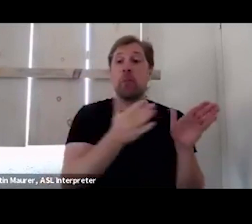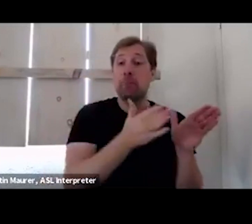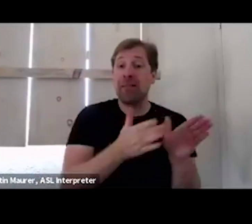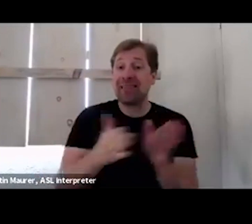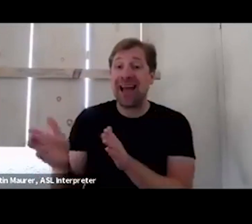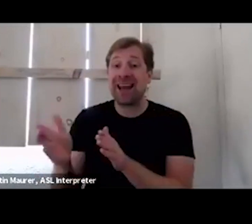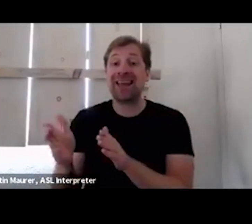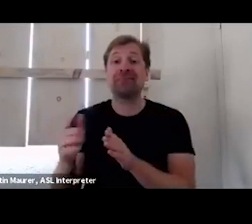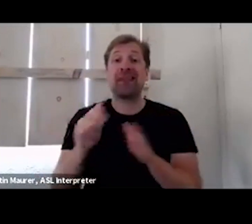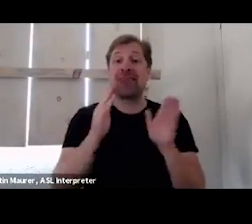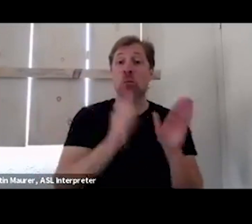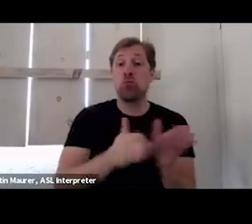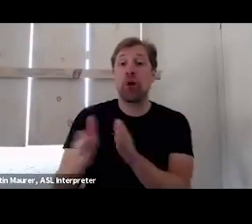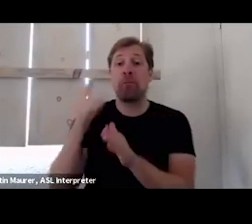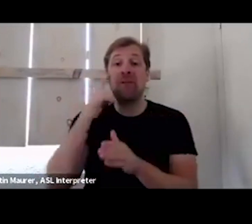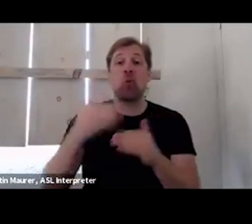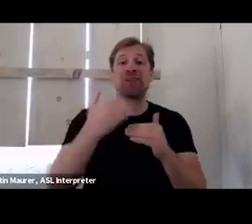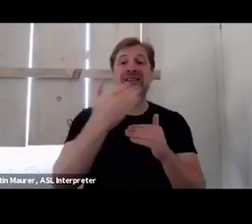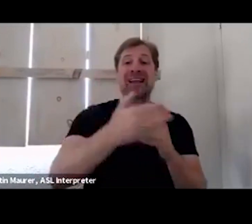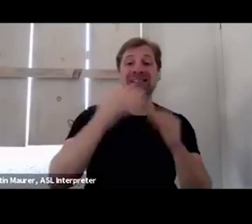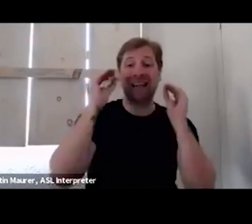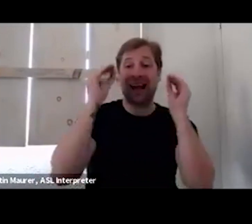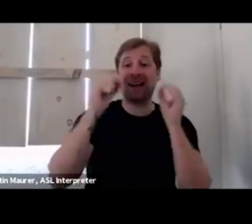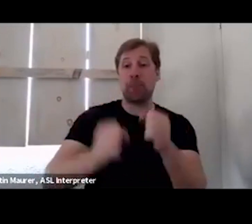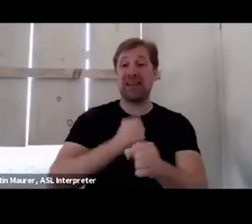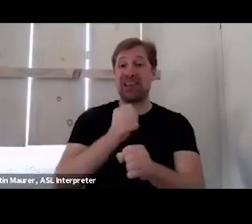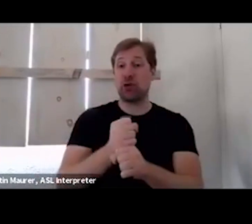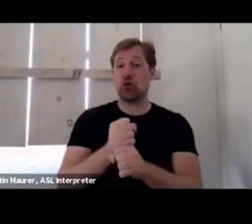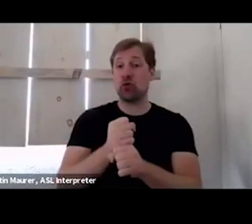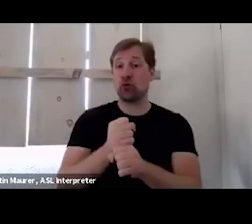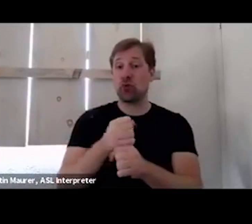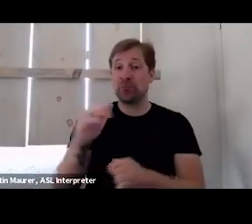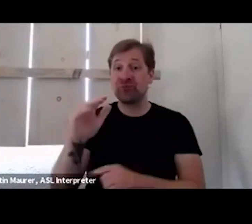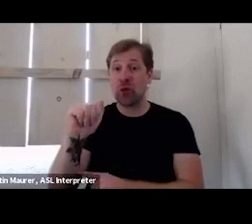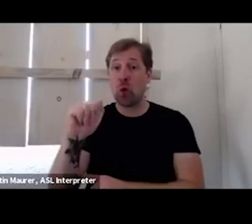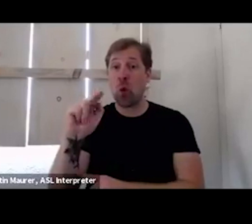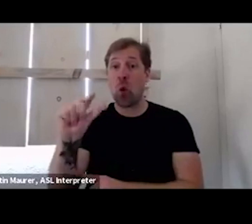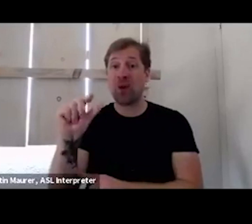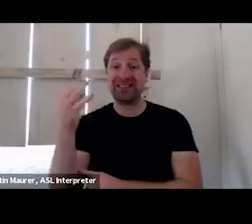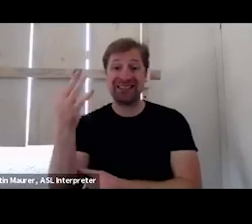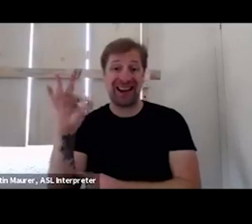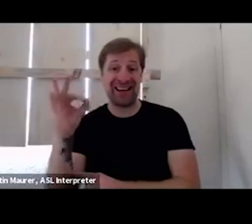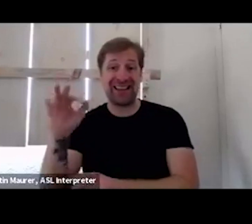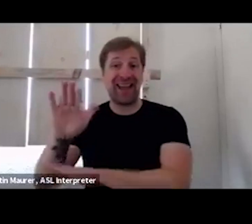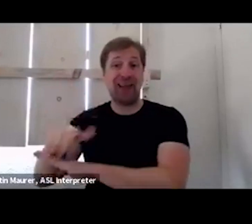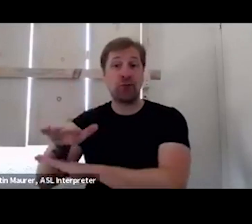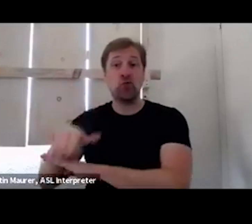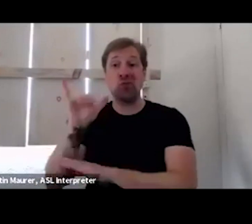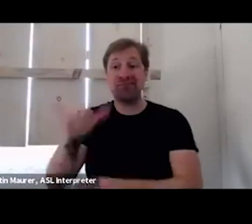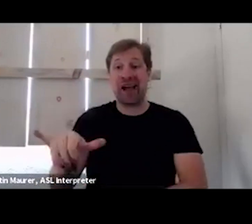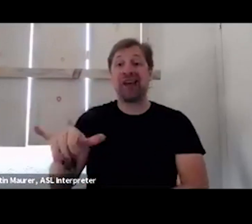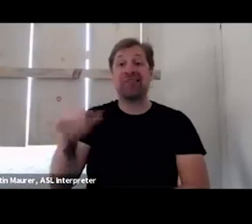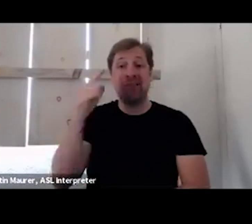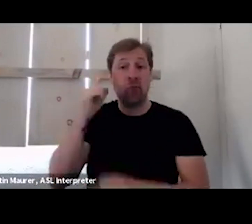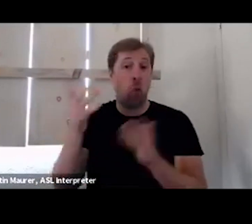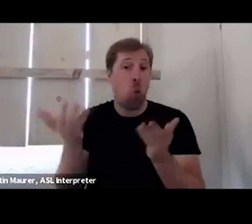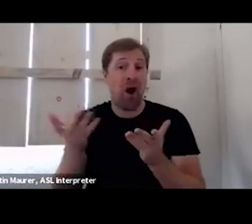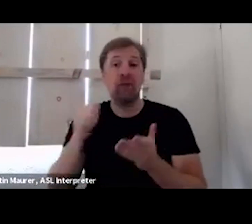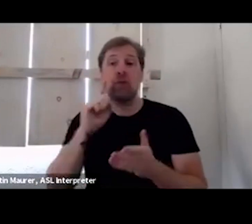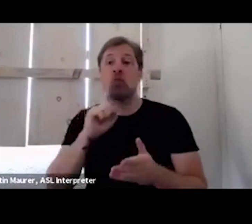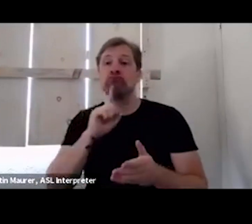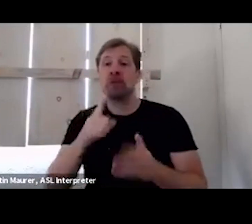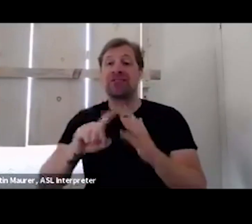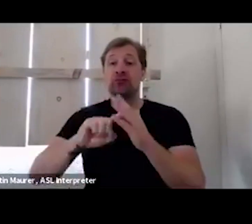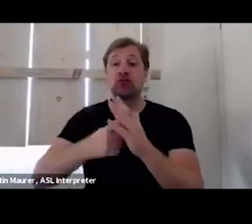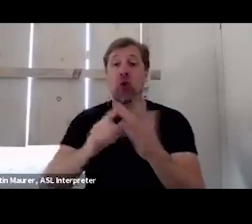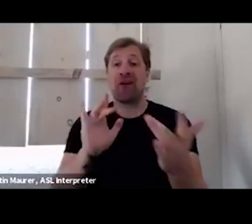of the academic year. The afternoon of August 19th will be used to make initial contact with